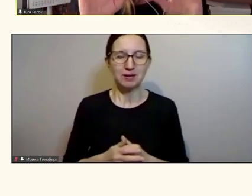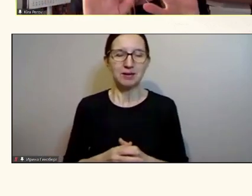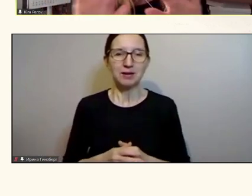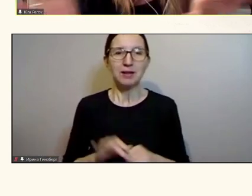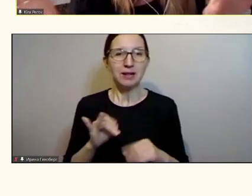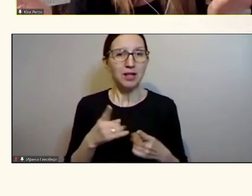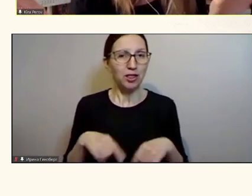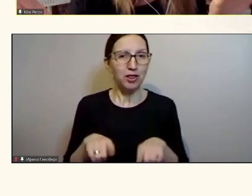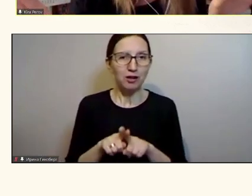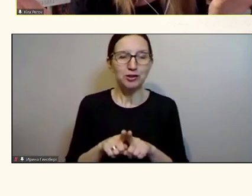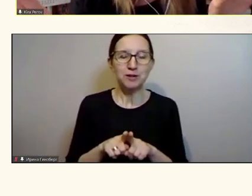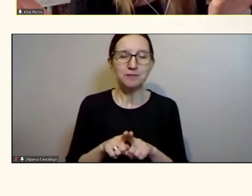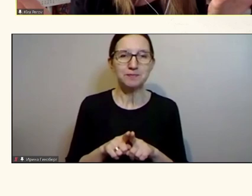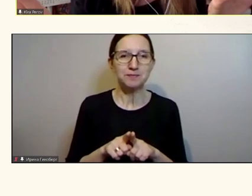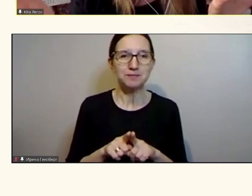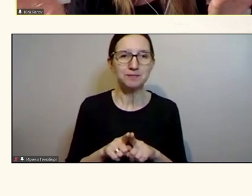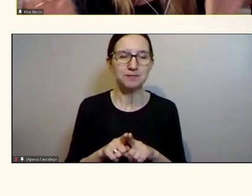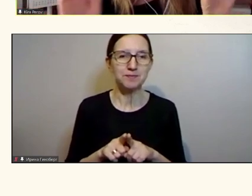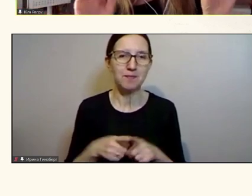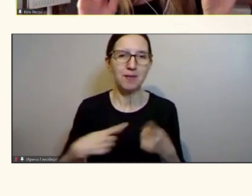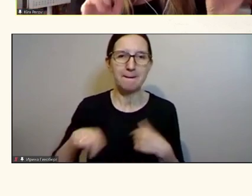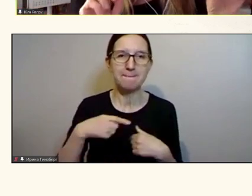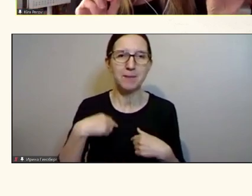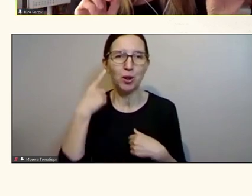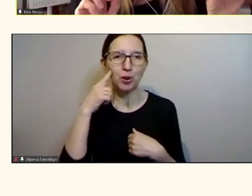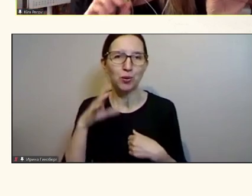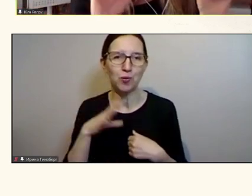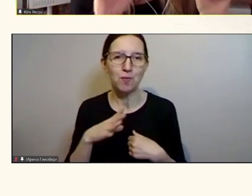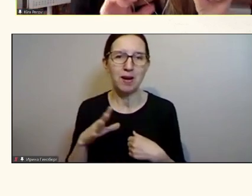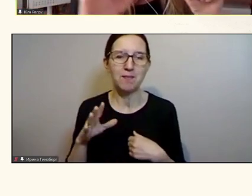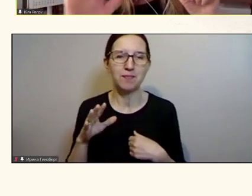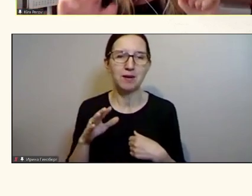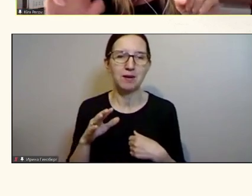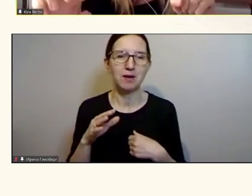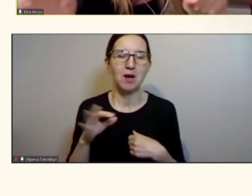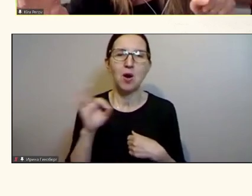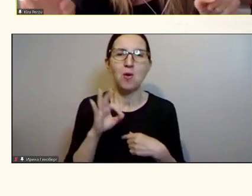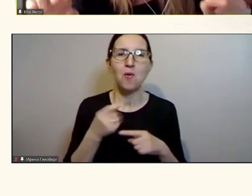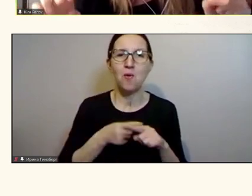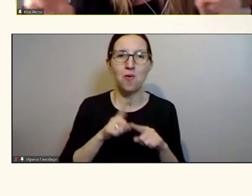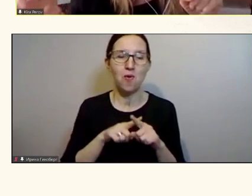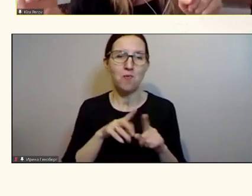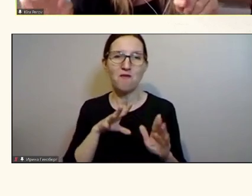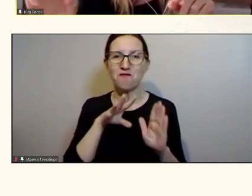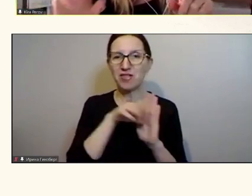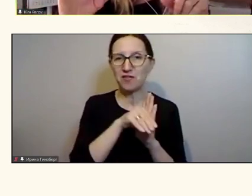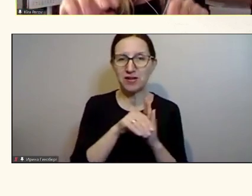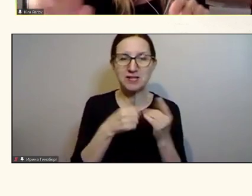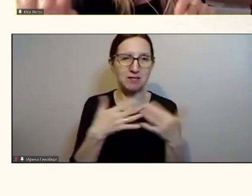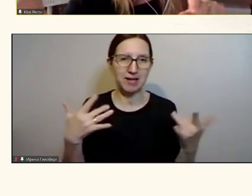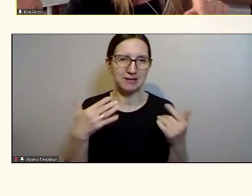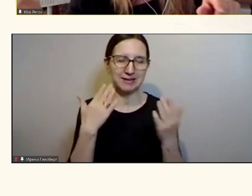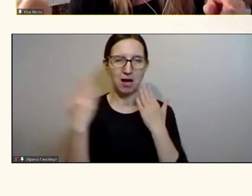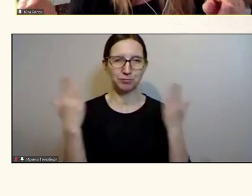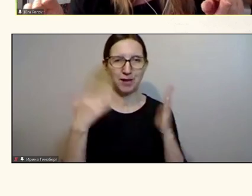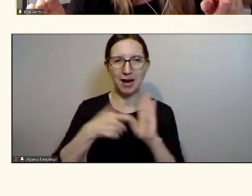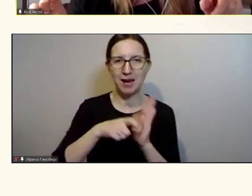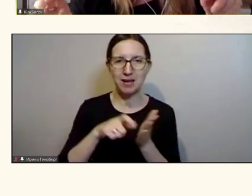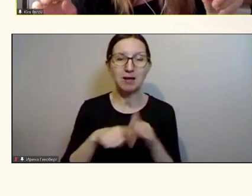the permanent galleries with just one or two, maybe three pieces dotted